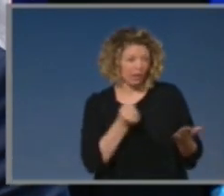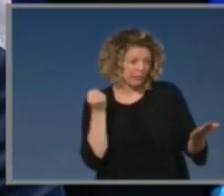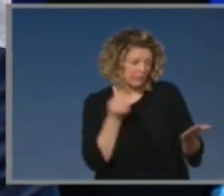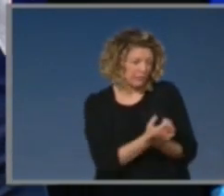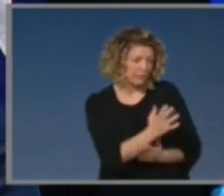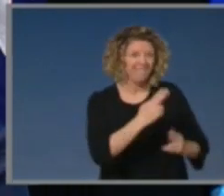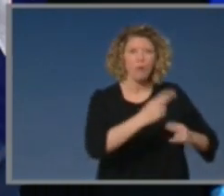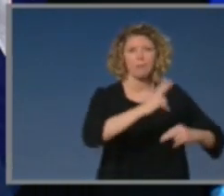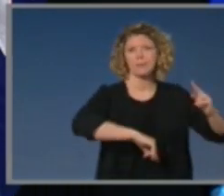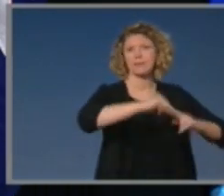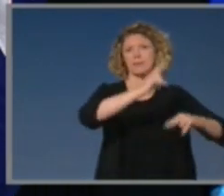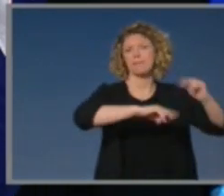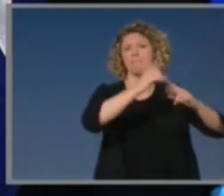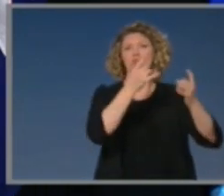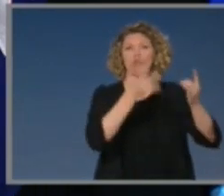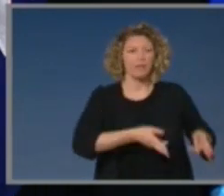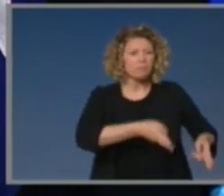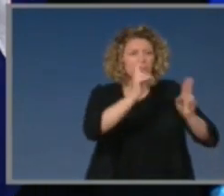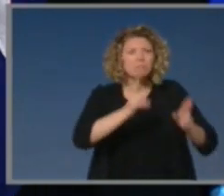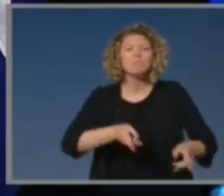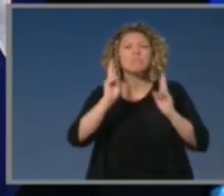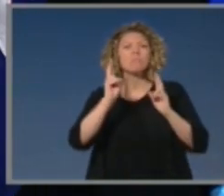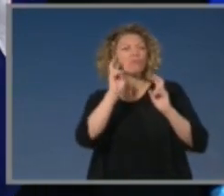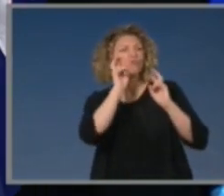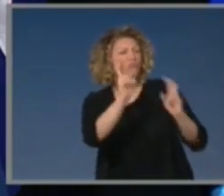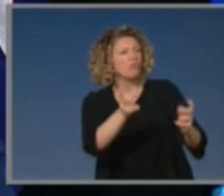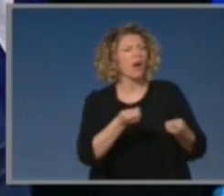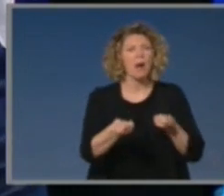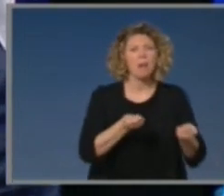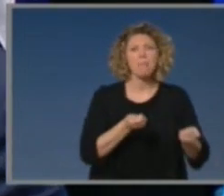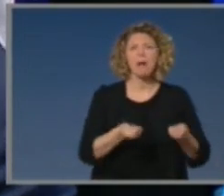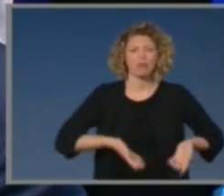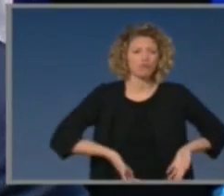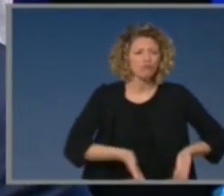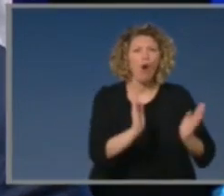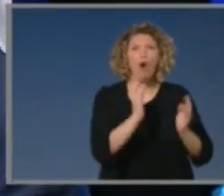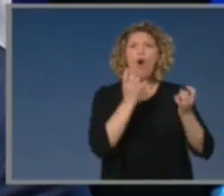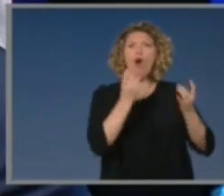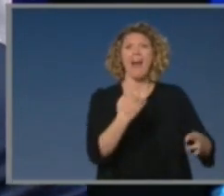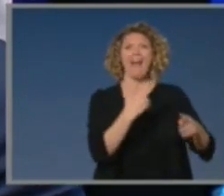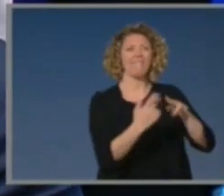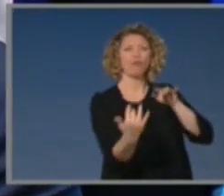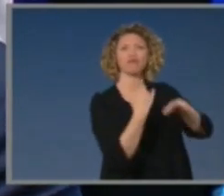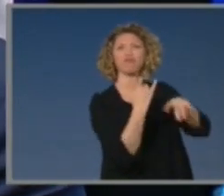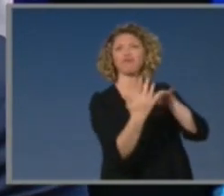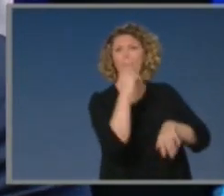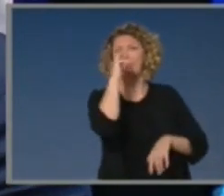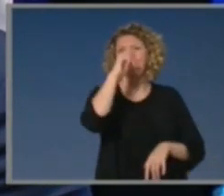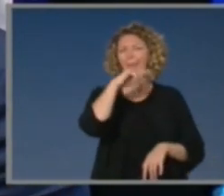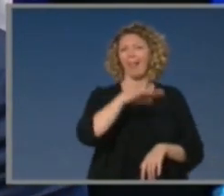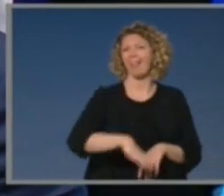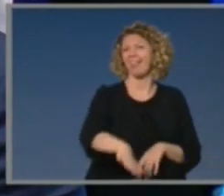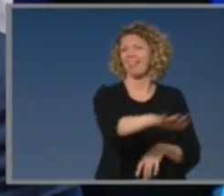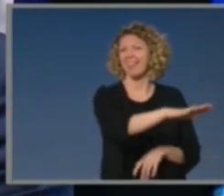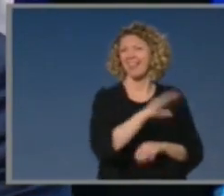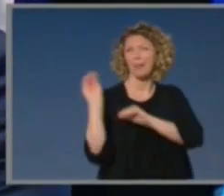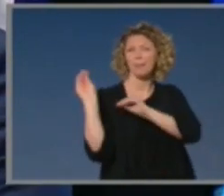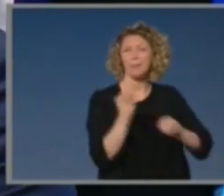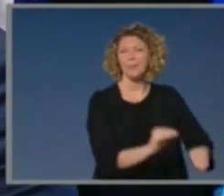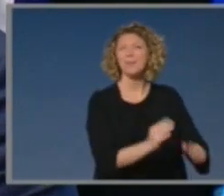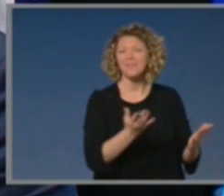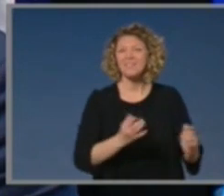infrastructure to support the population, and you've got to have an economy growing to support that population. Now, you would know that if you drop your